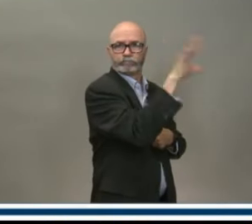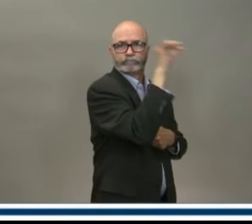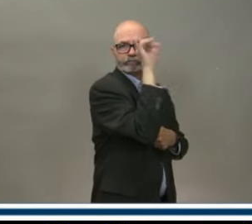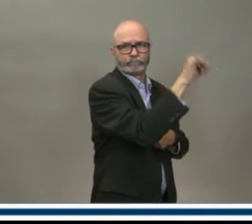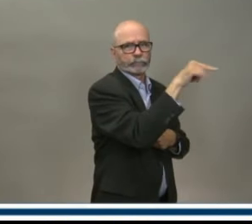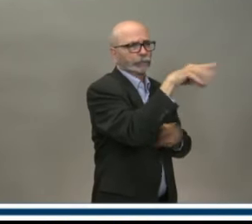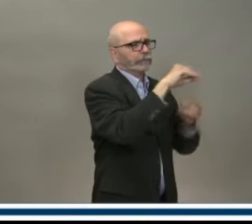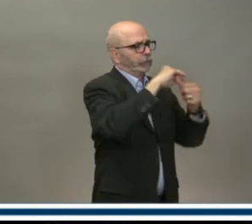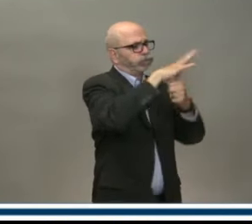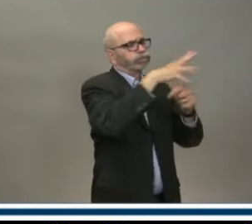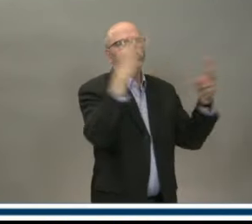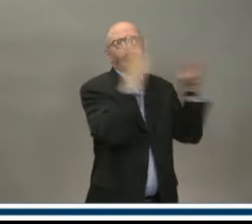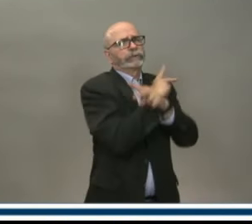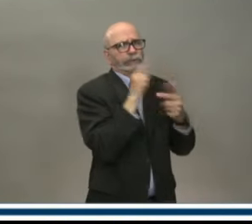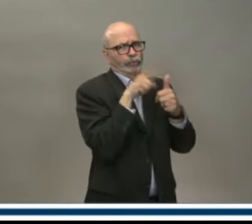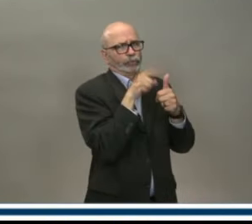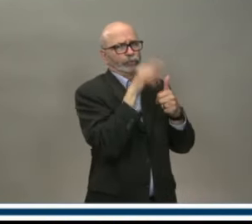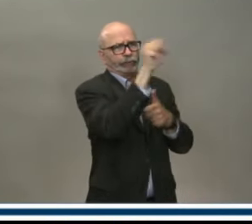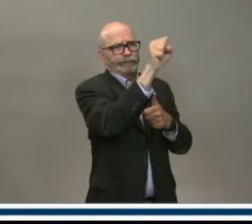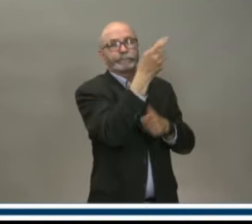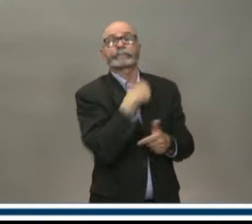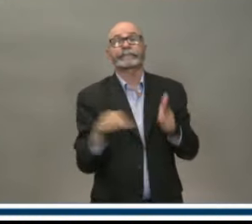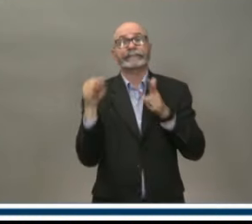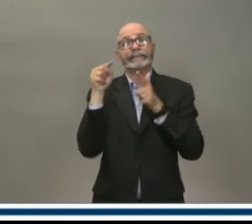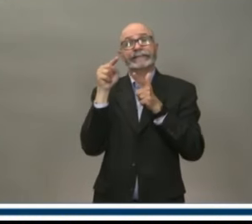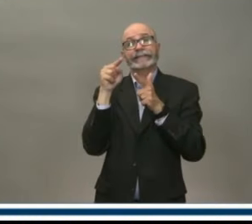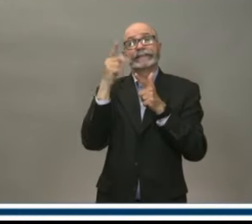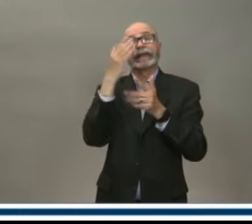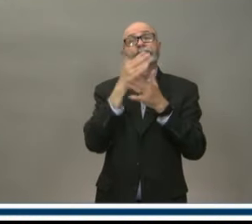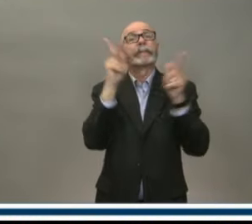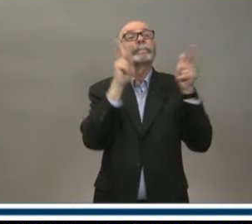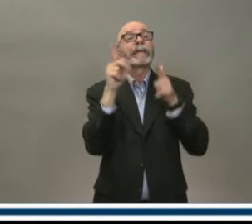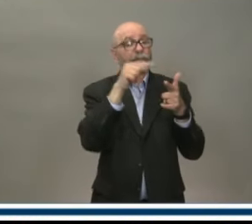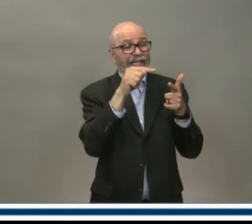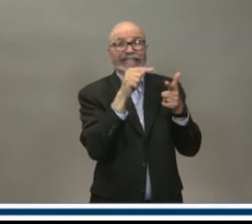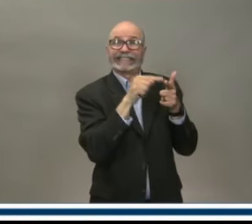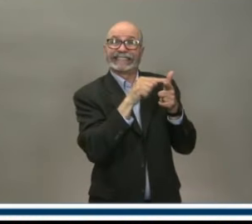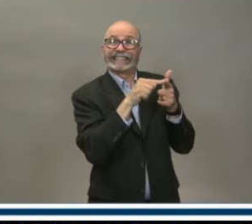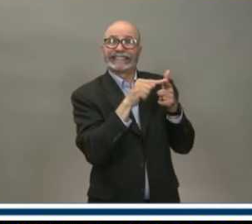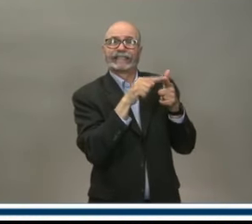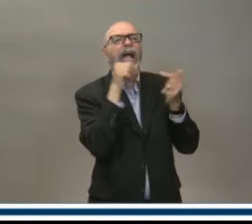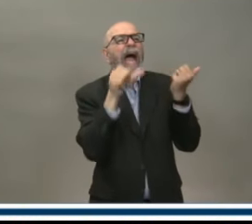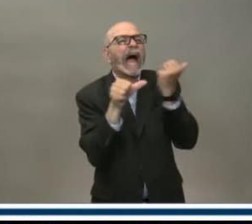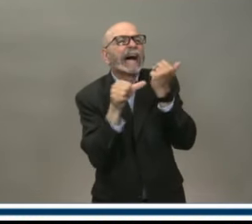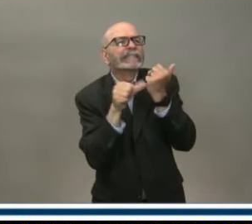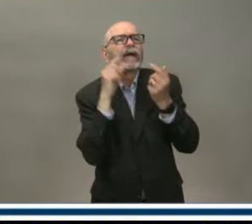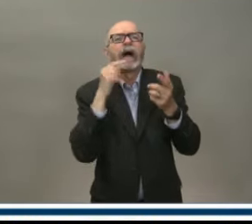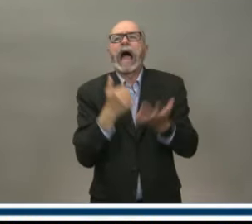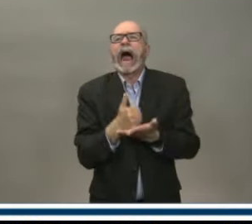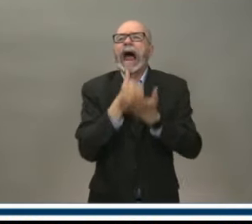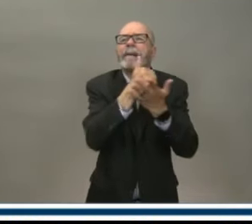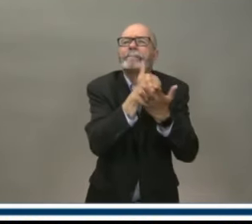also people who have some need of what we call assisted living, and then there are people who are on independent living.